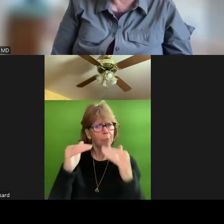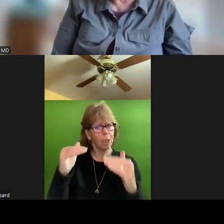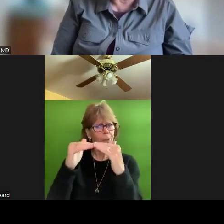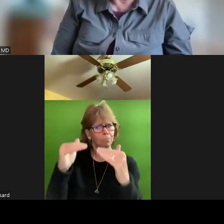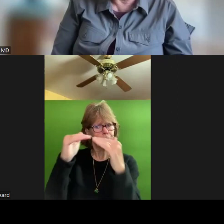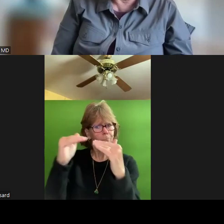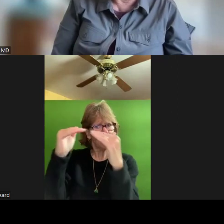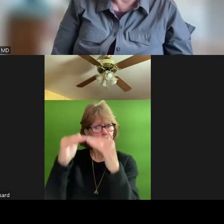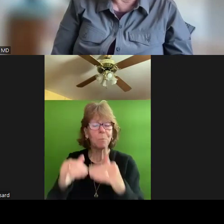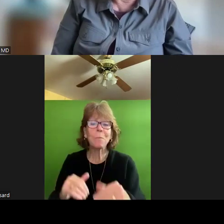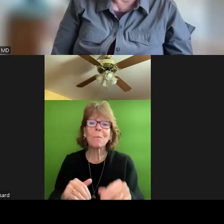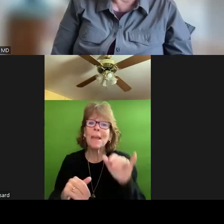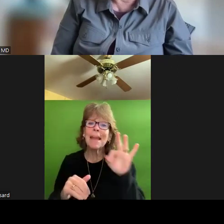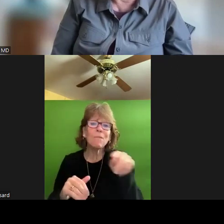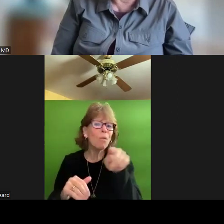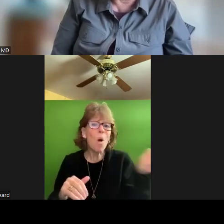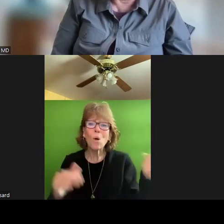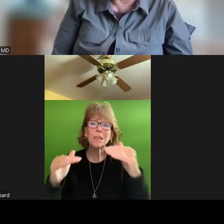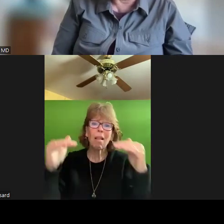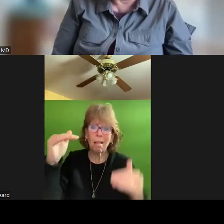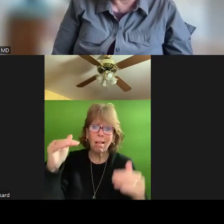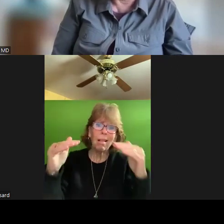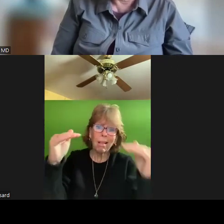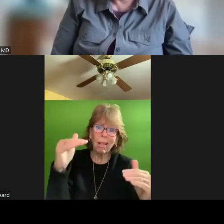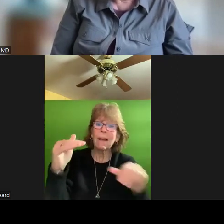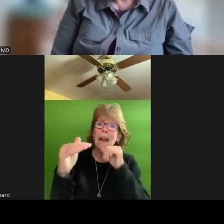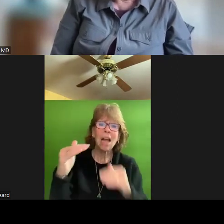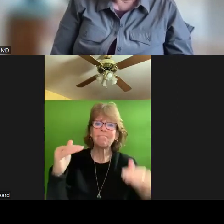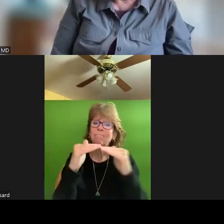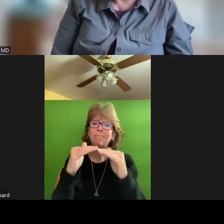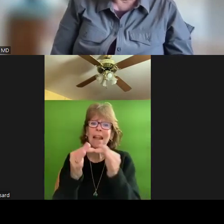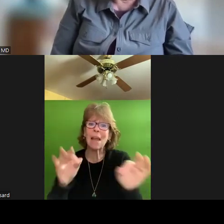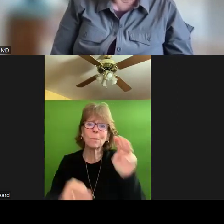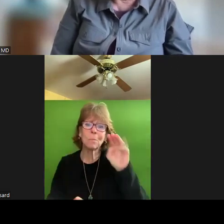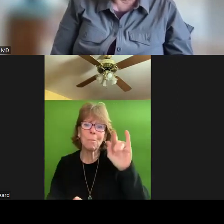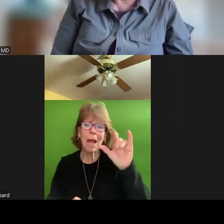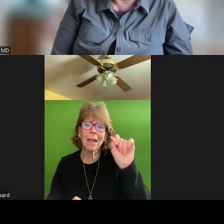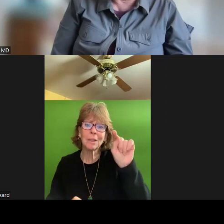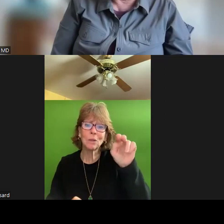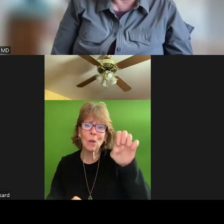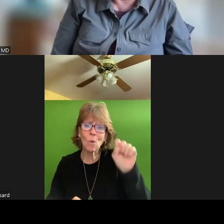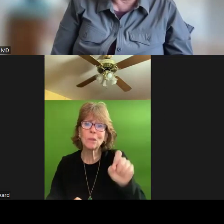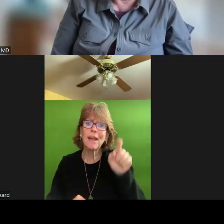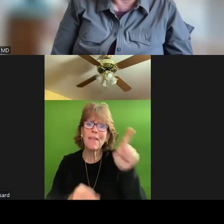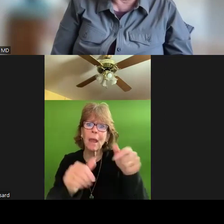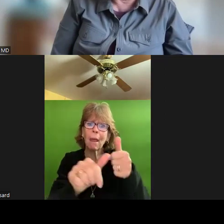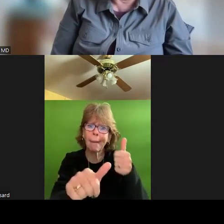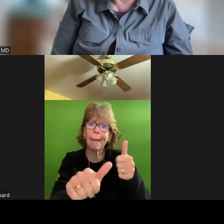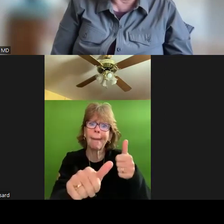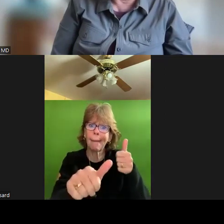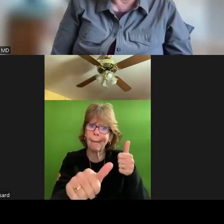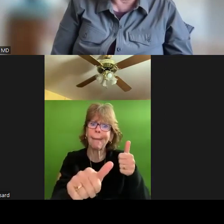that those aren't meeting language milestones are falling behind. And those that continue to be late in achieving their